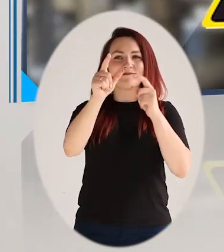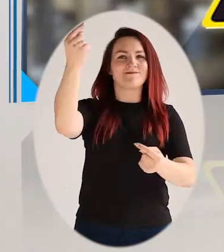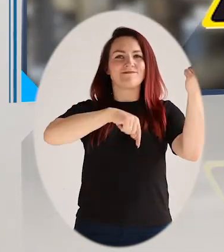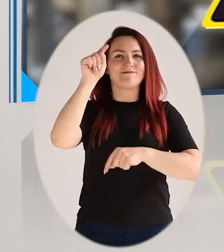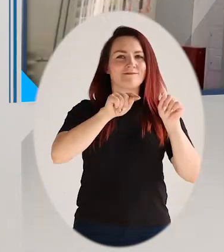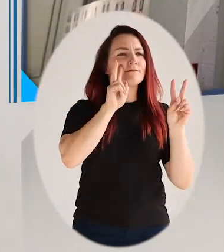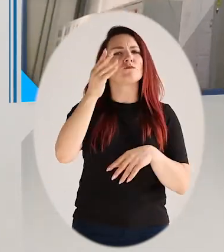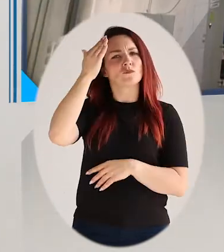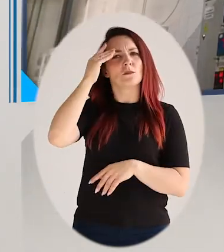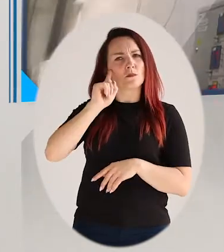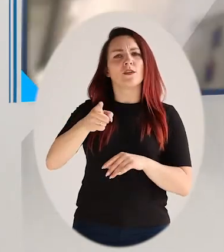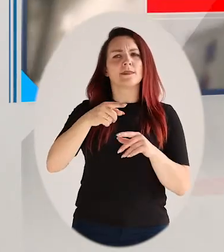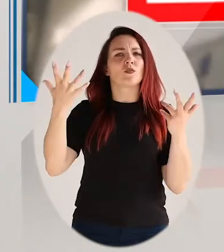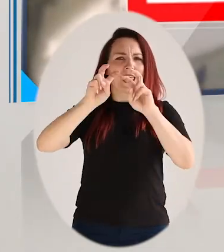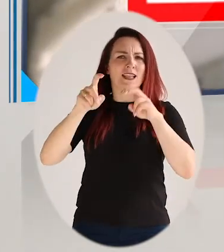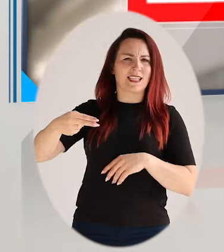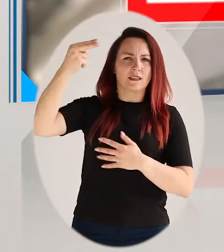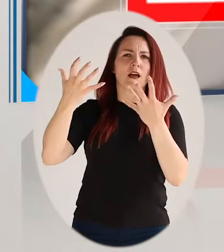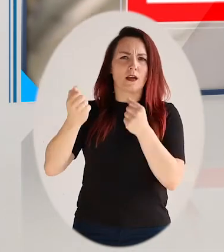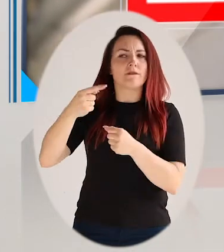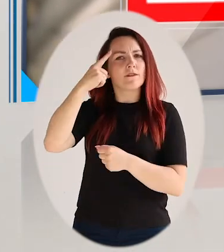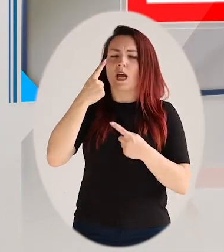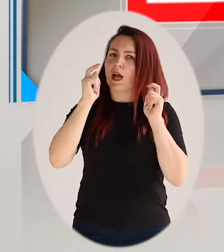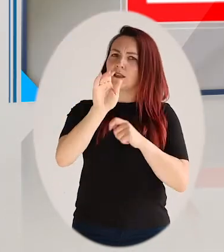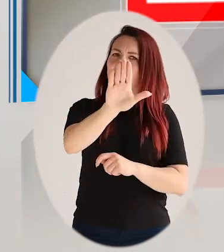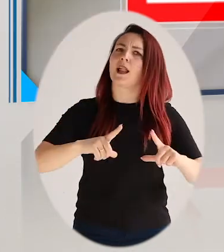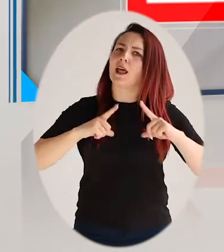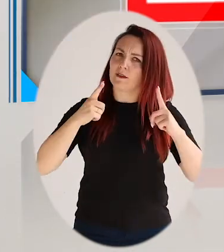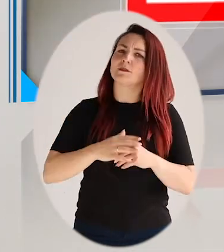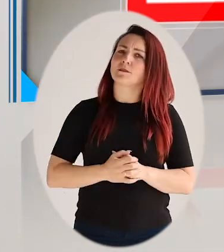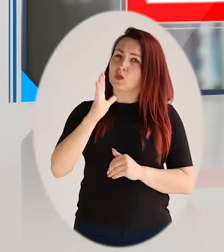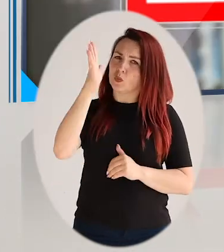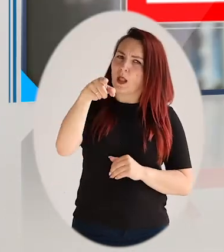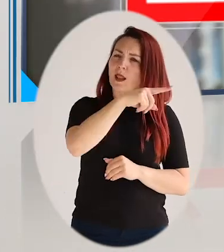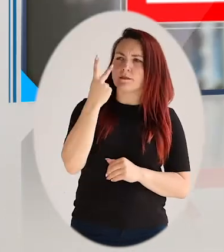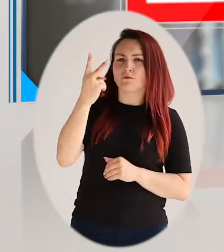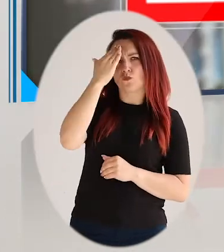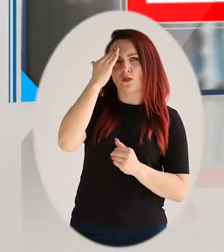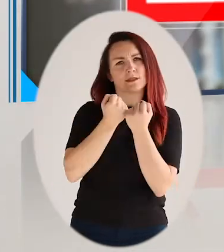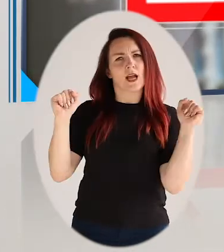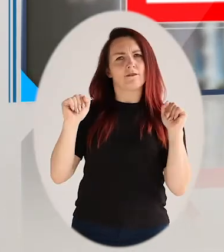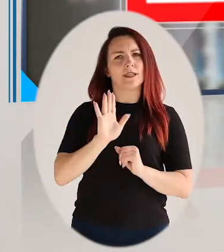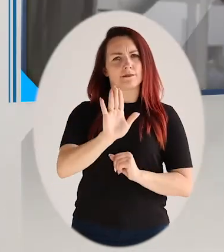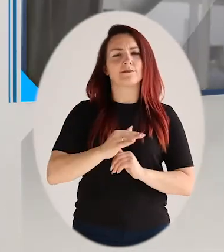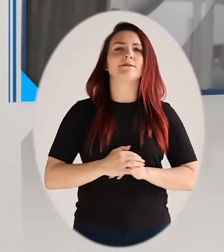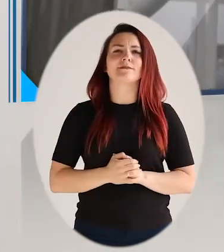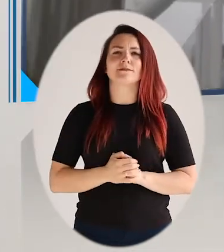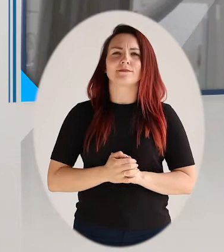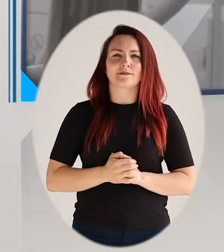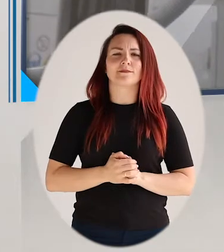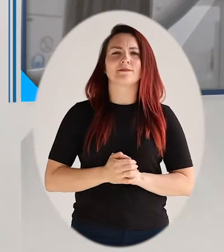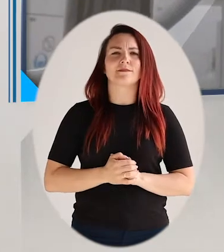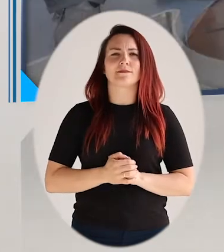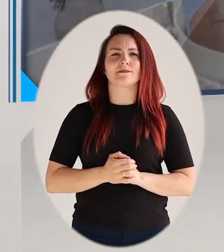surfaces. Every visitor of the enterprise should be aware of the electric current, as it is a latent hazard. When touching